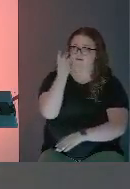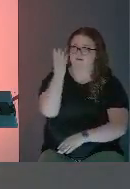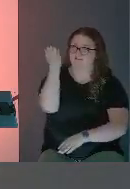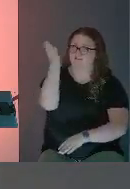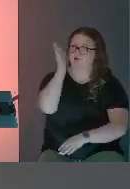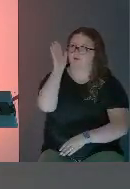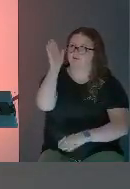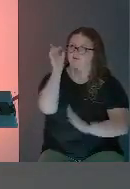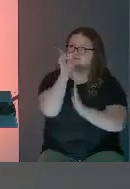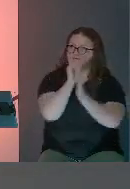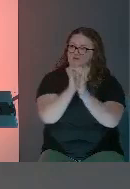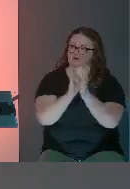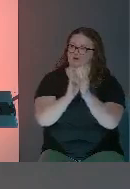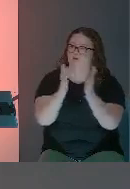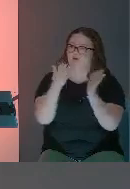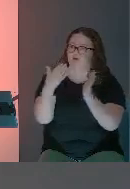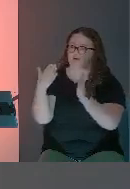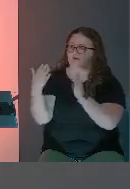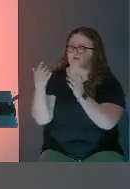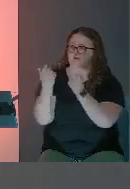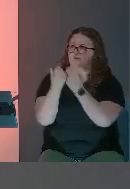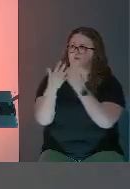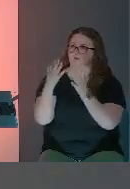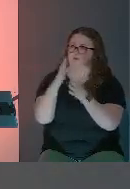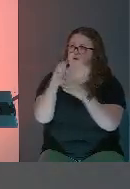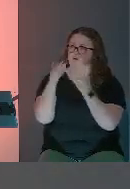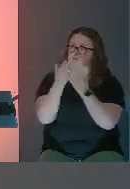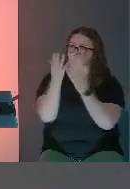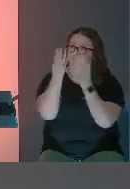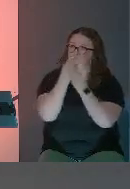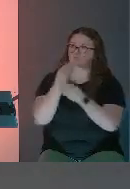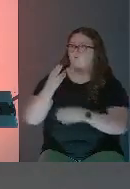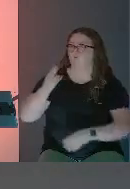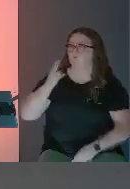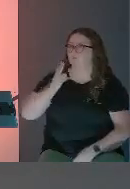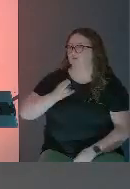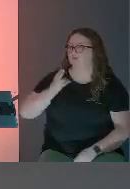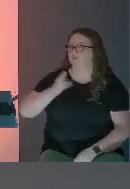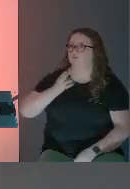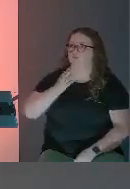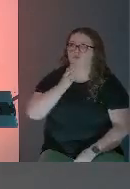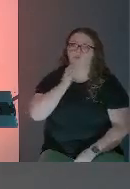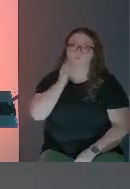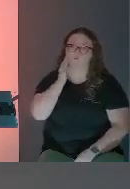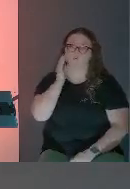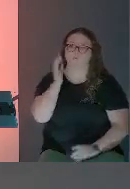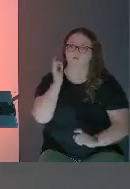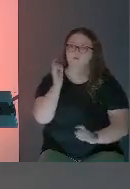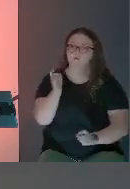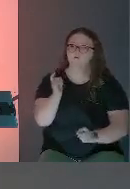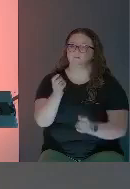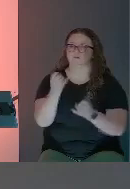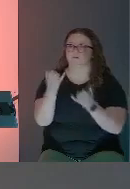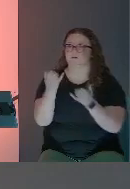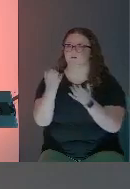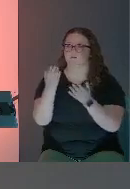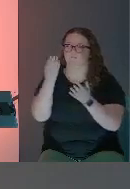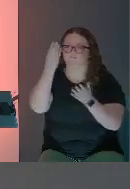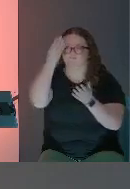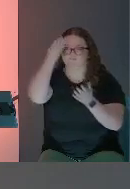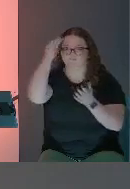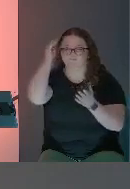this amazing history and home and helpmeet that he gives him. And I want you to be mindful,